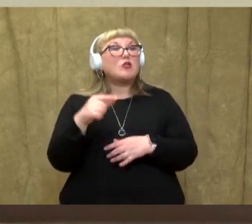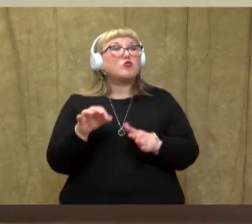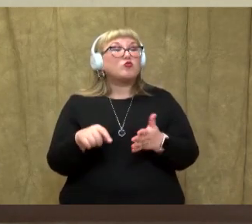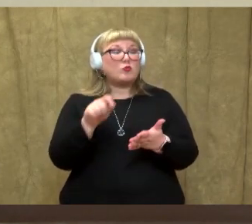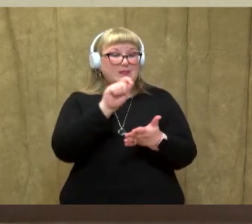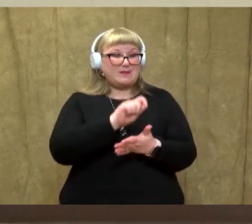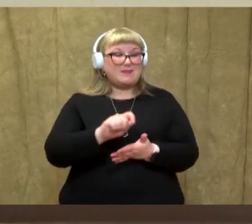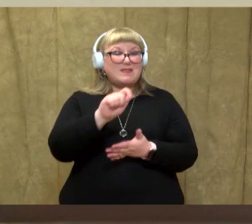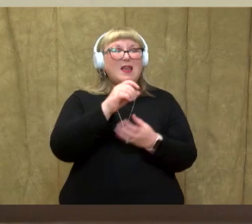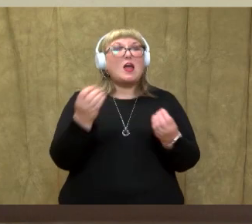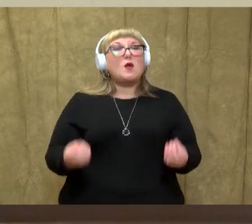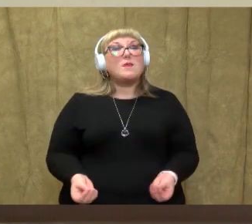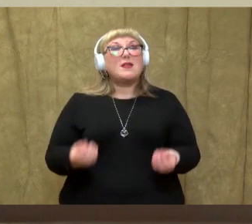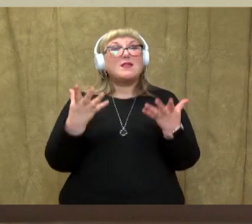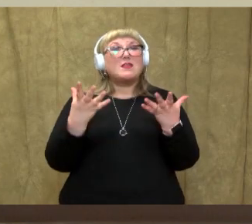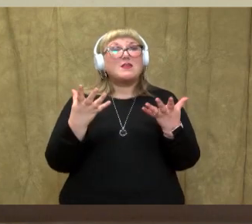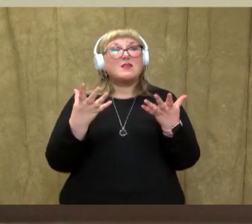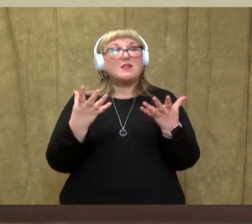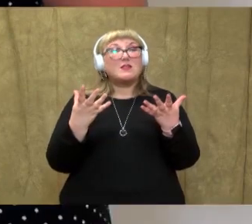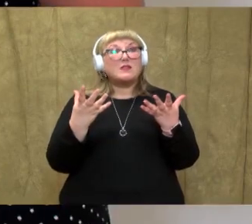I need to put in the 10 frame?